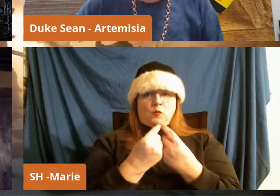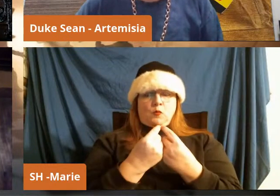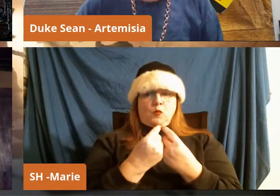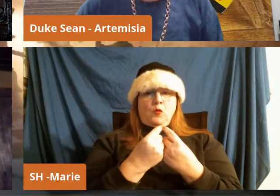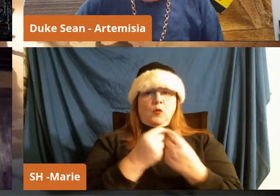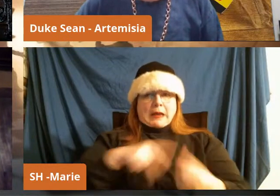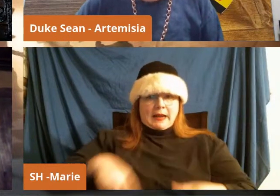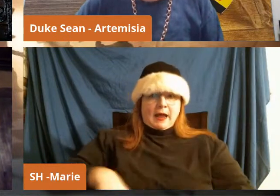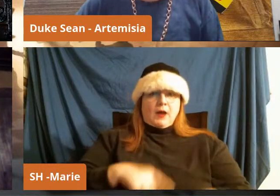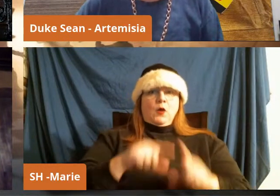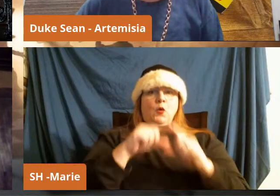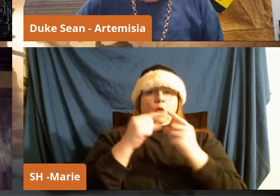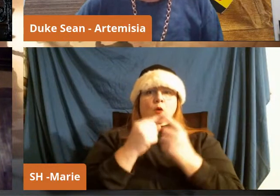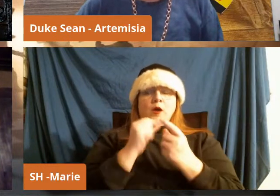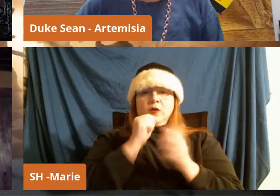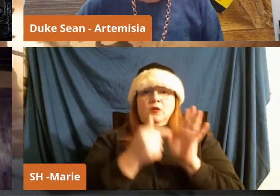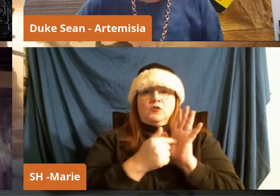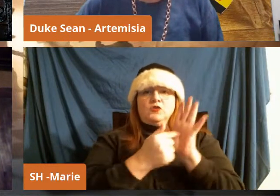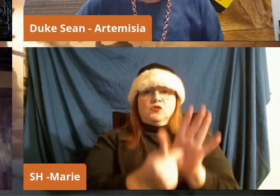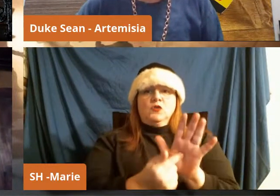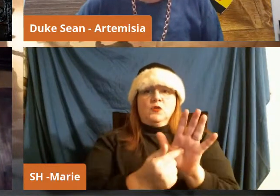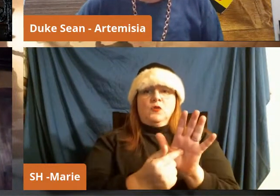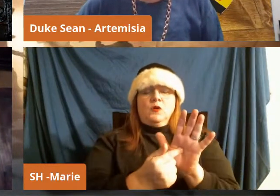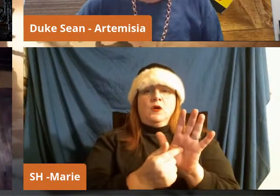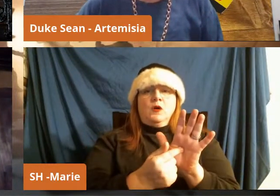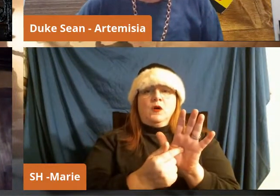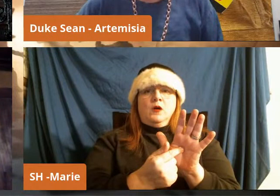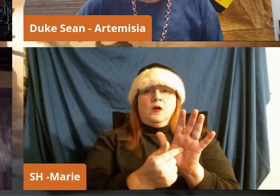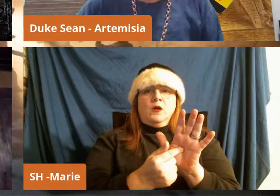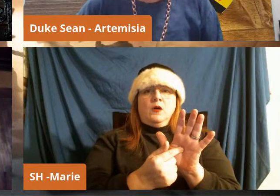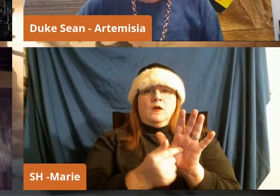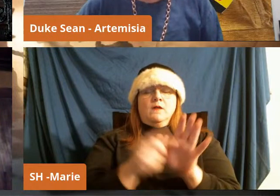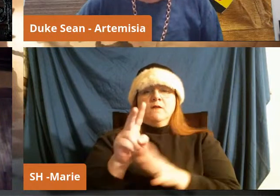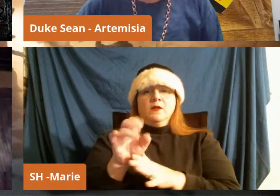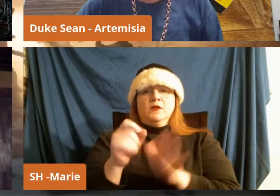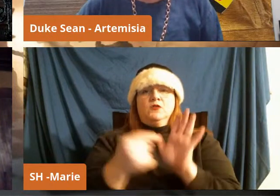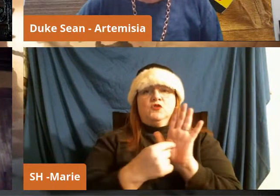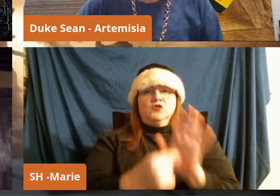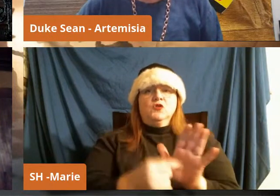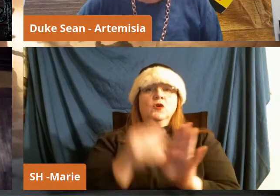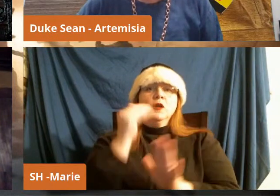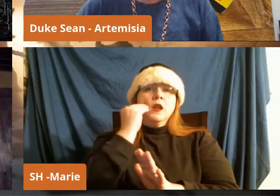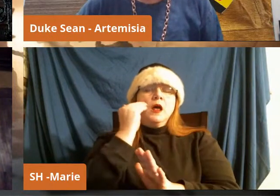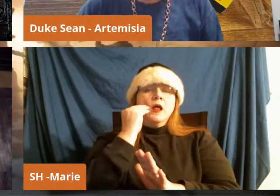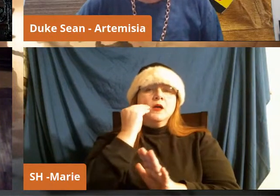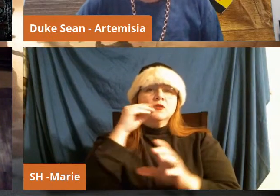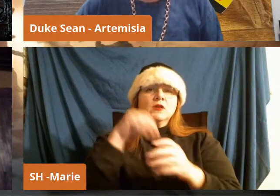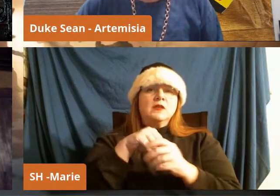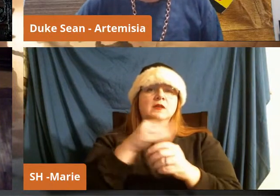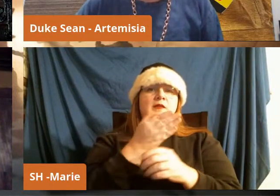don't provide a venue for people to display knowledge in those things.